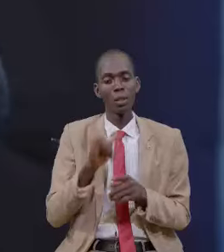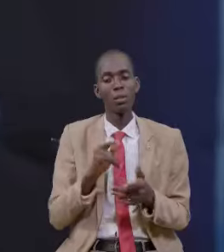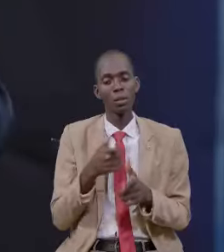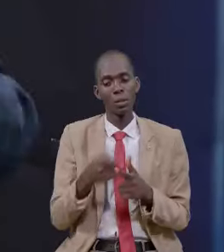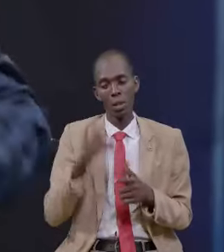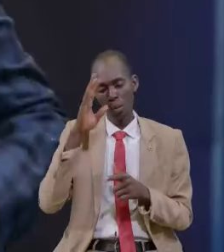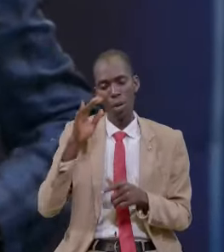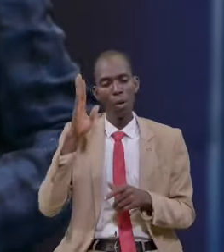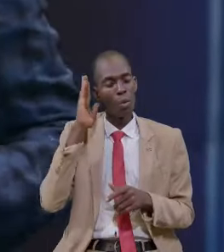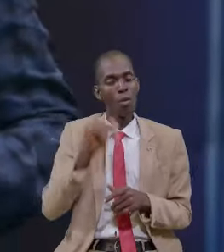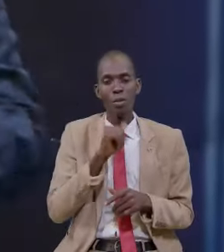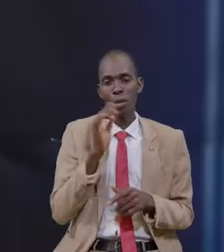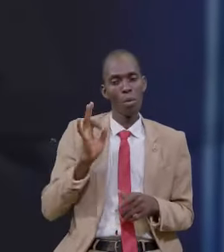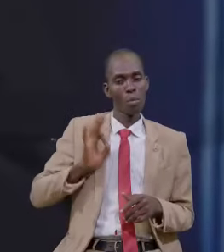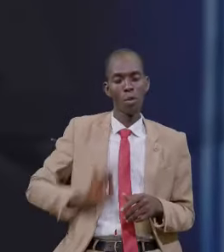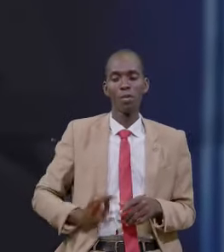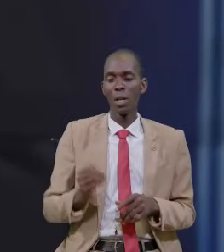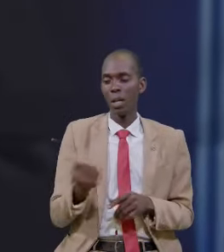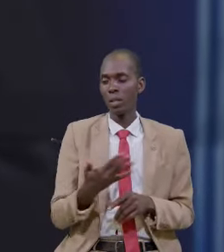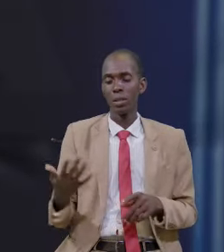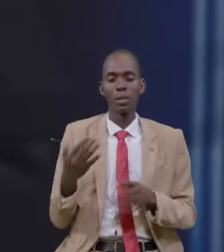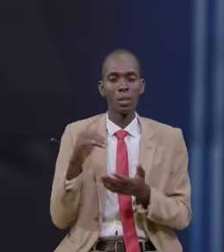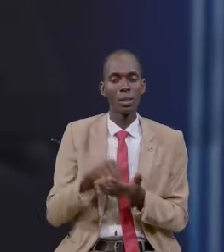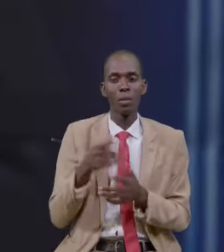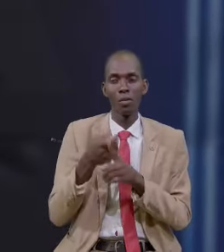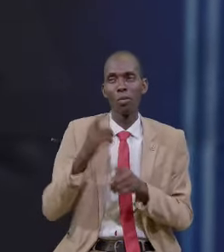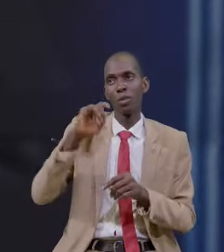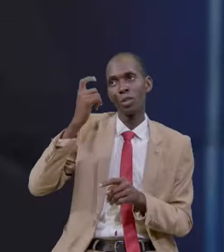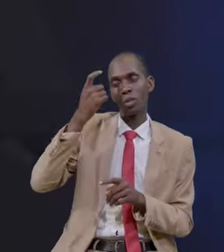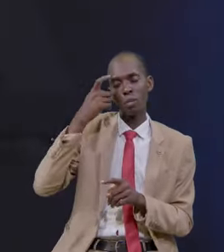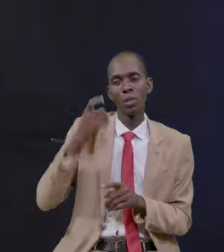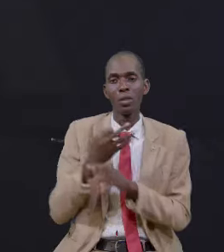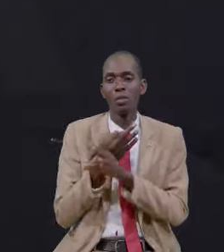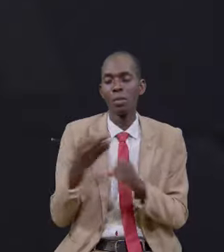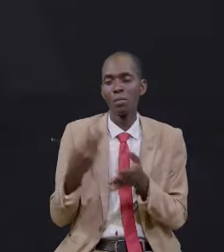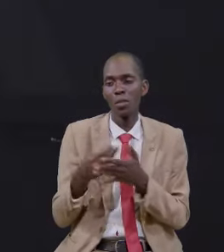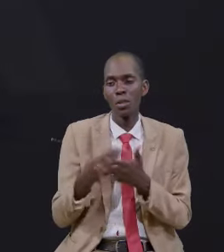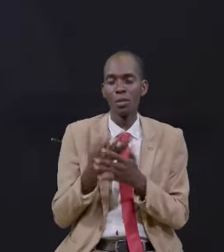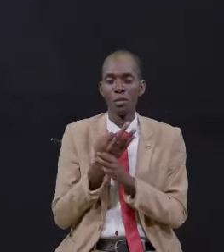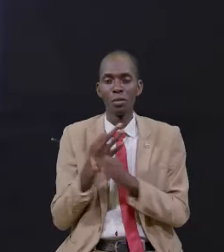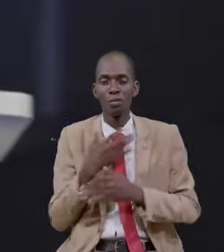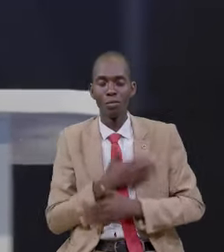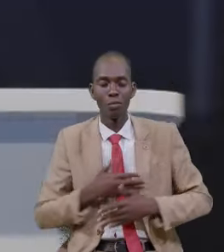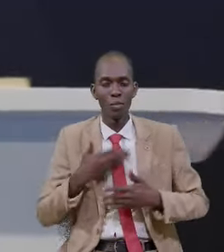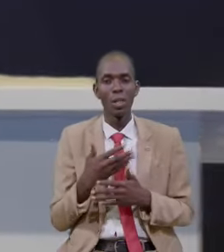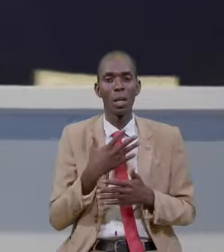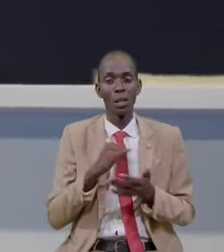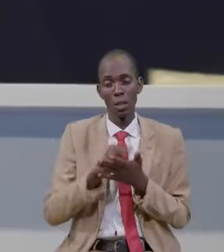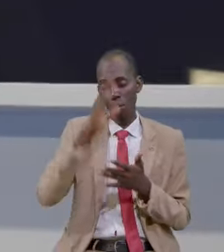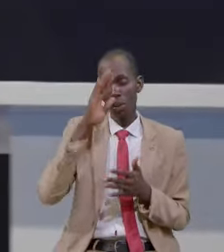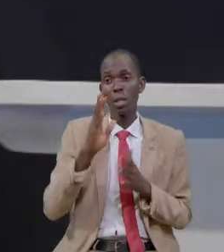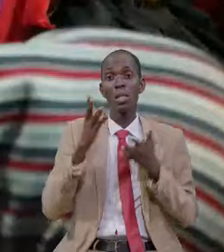That's why he said, I keep my paralysis so I can keep on getting the money from